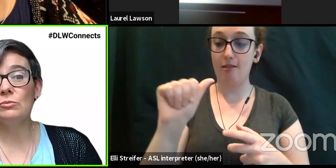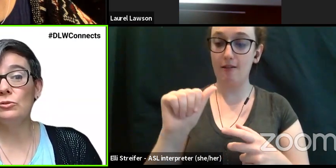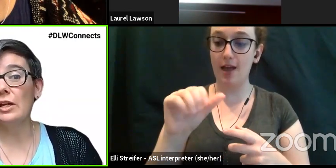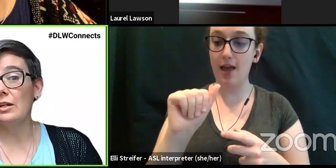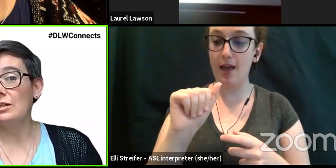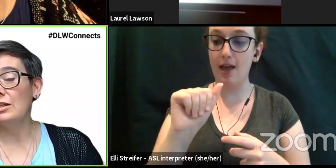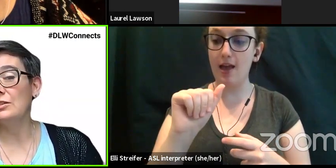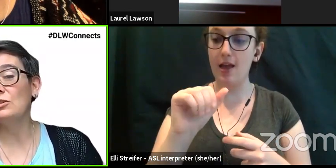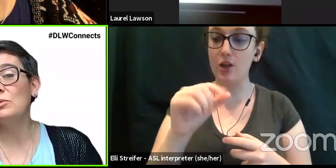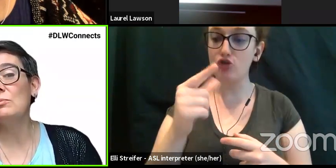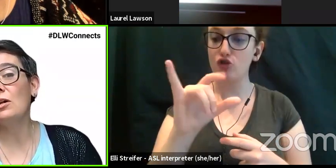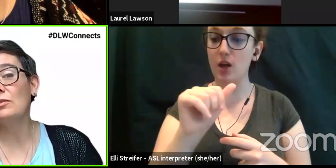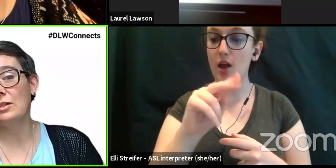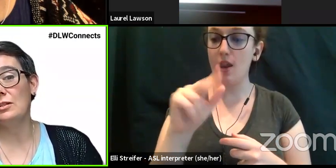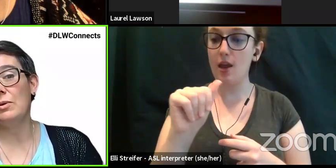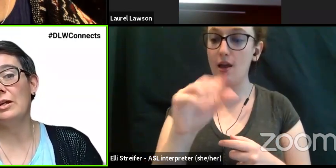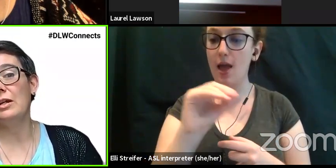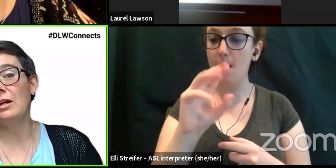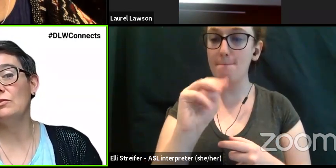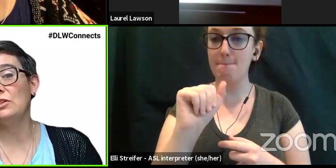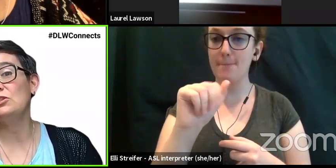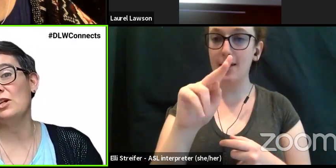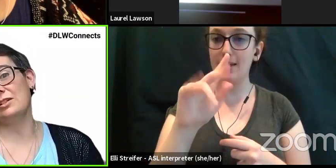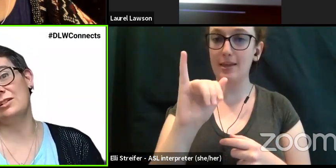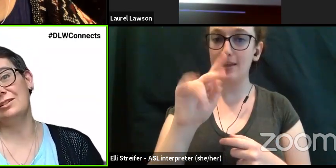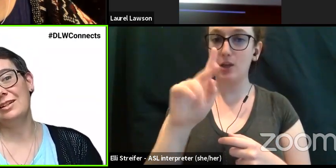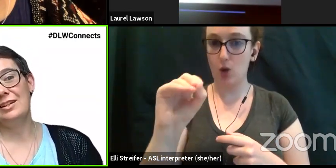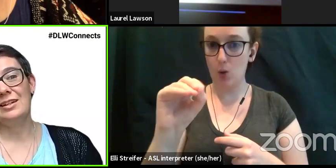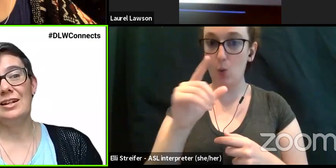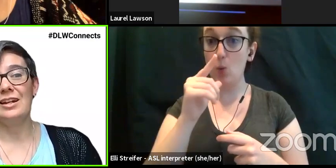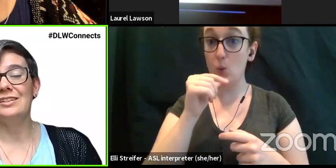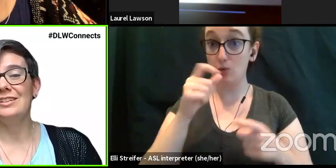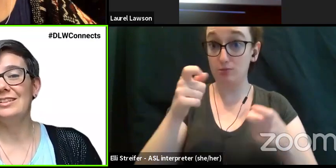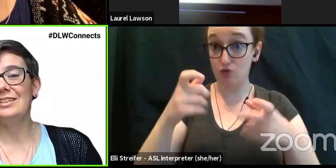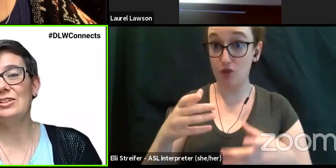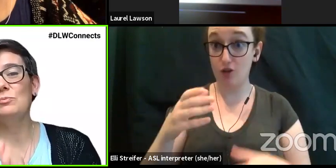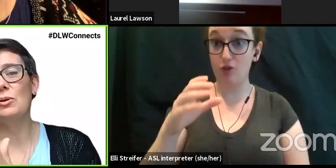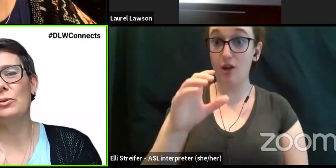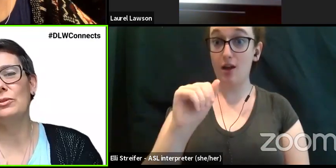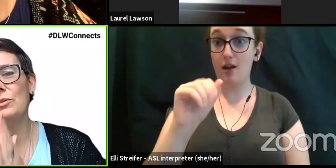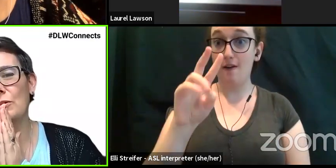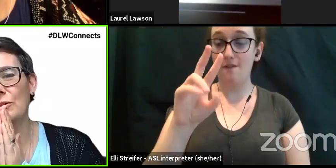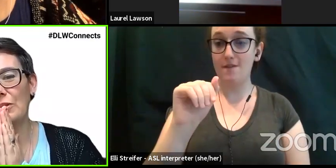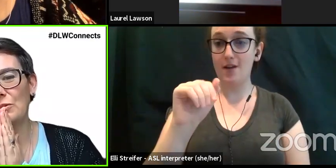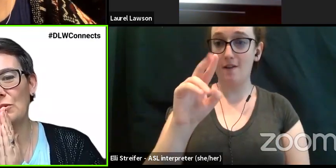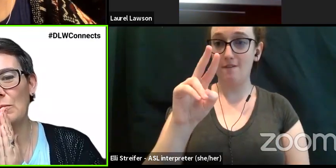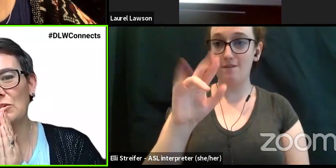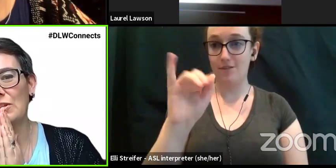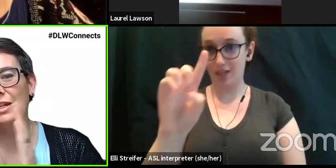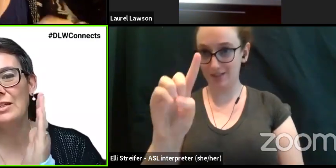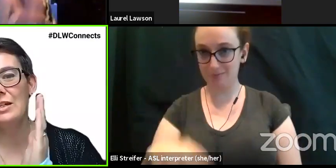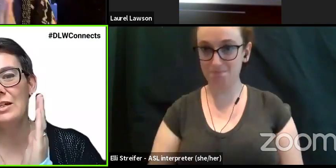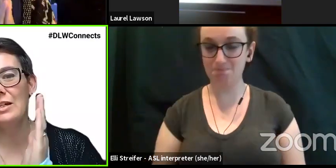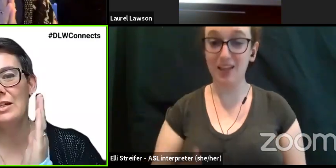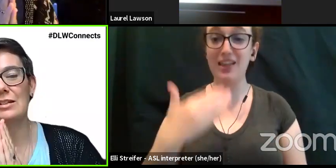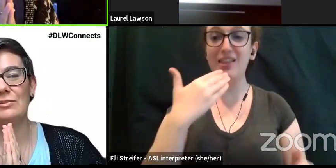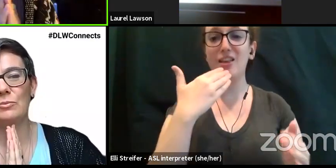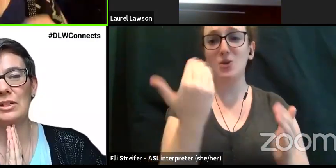Mikiko Shibuya. And it's going to be moderated by Avavit Shaked. Thank you both, Laurel. Thank you so much,